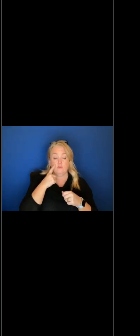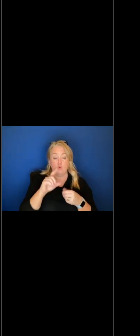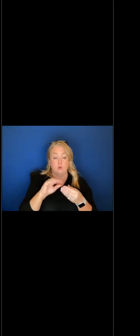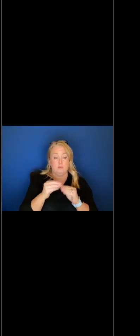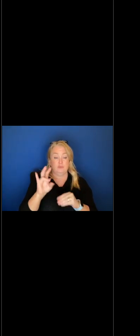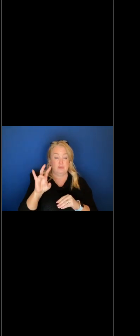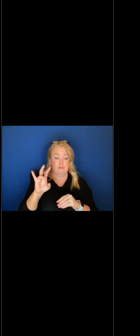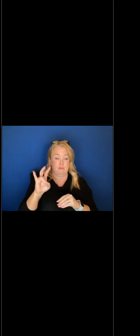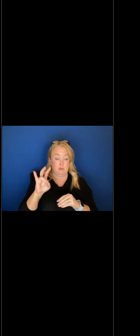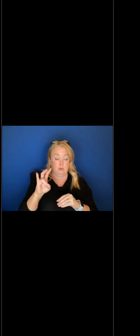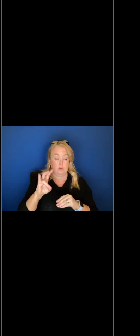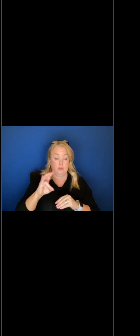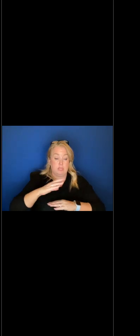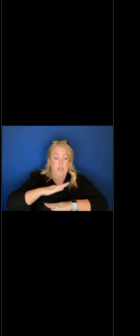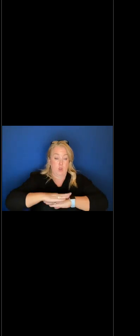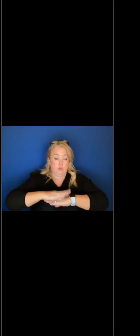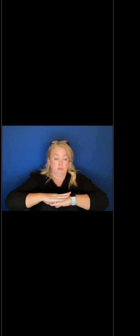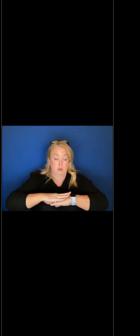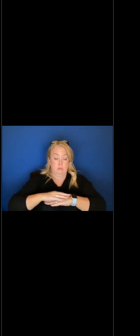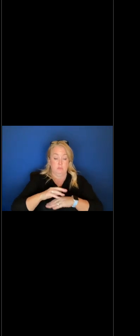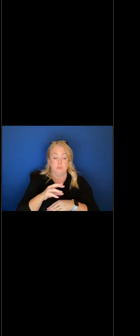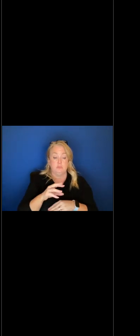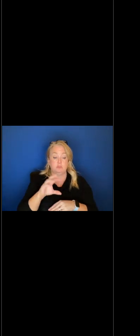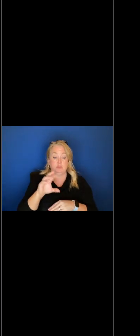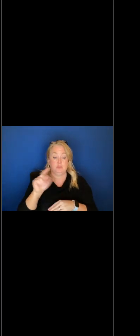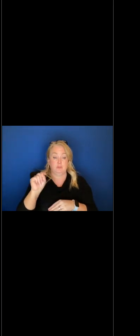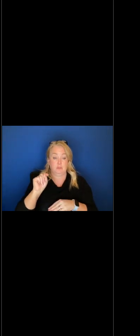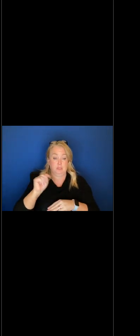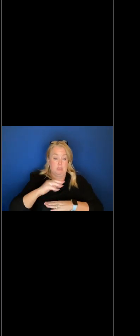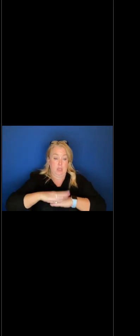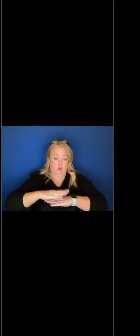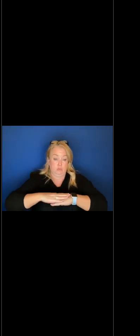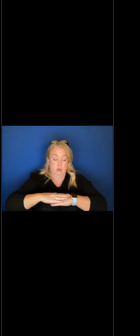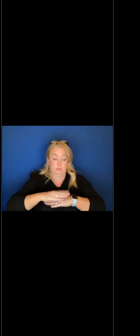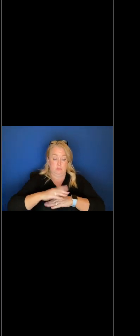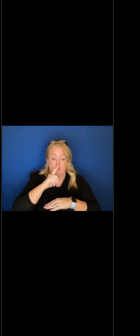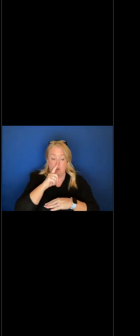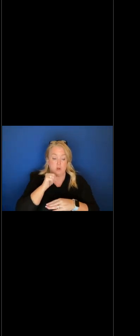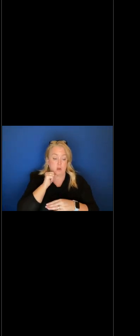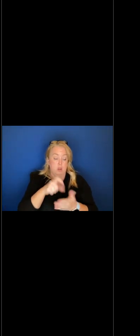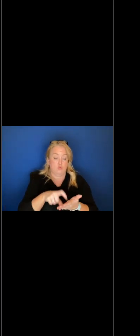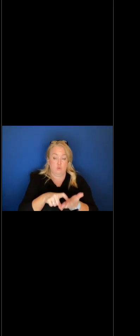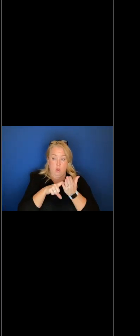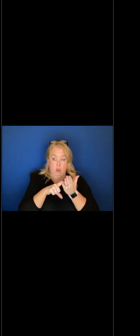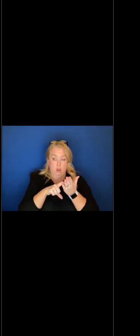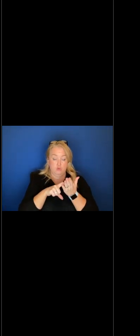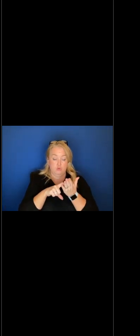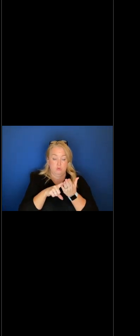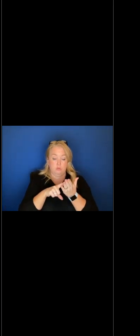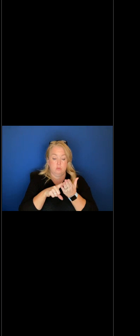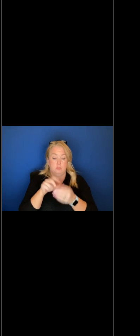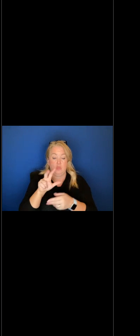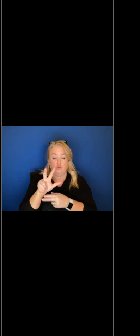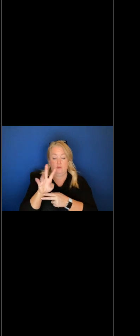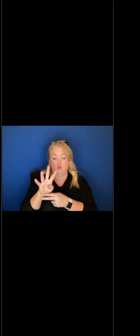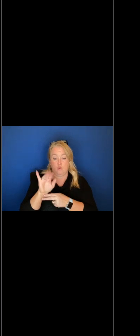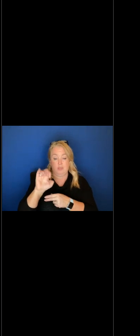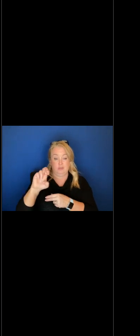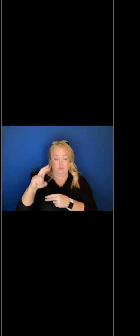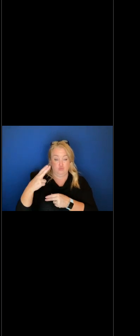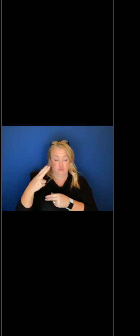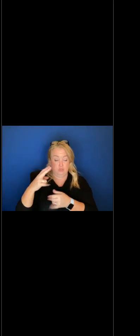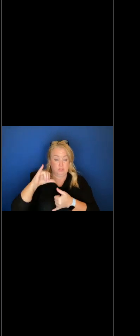7, counters and vanities are not explicitly required to be 34